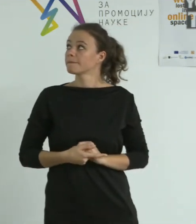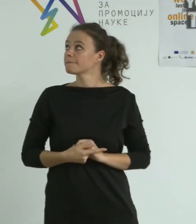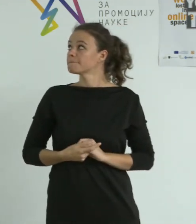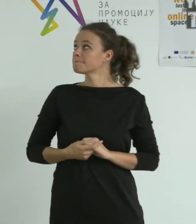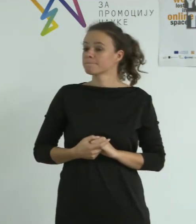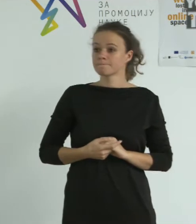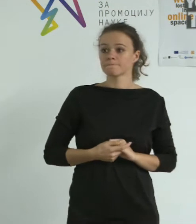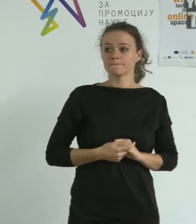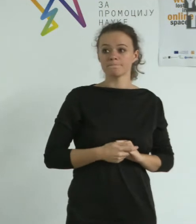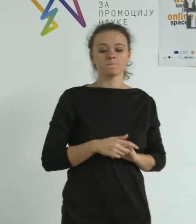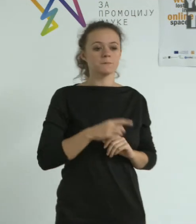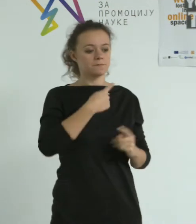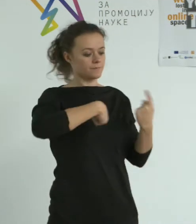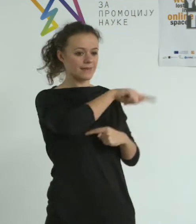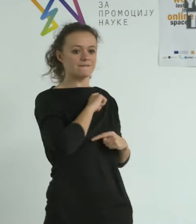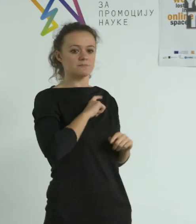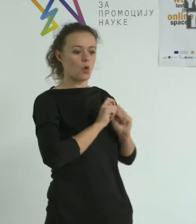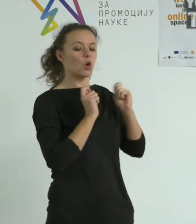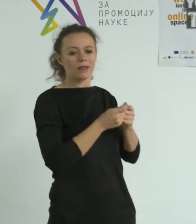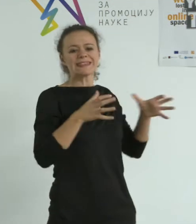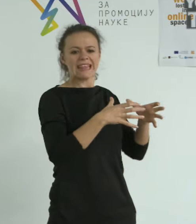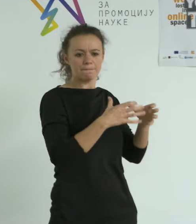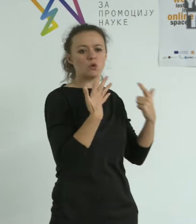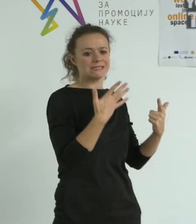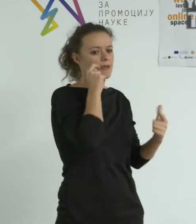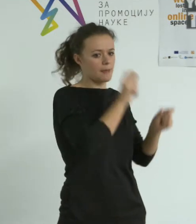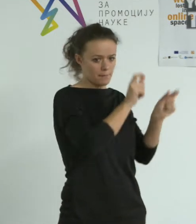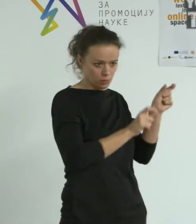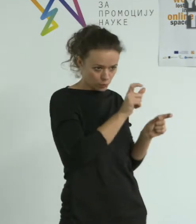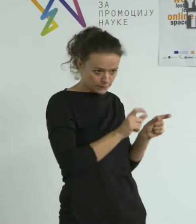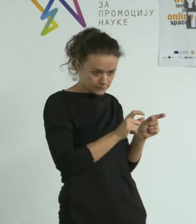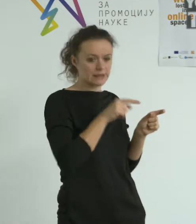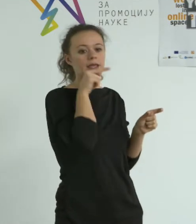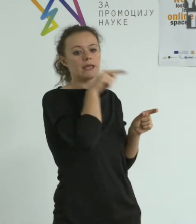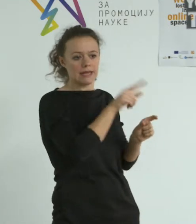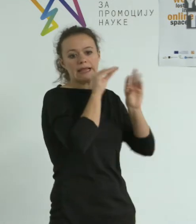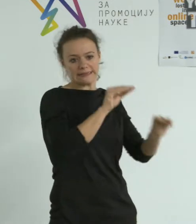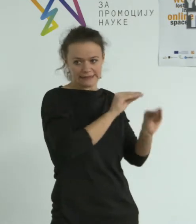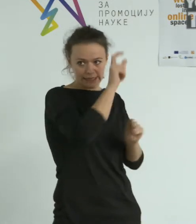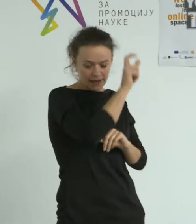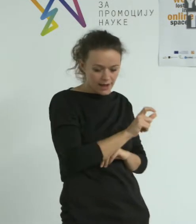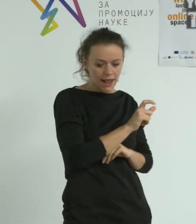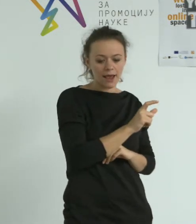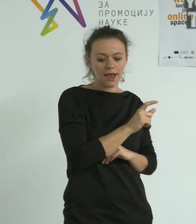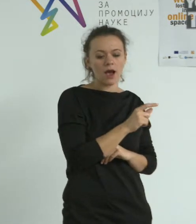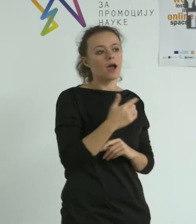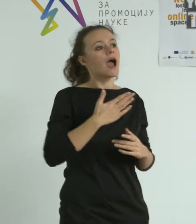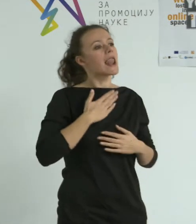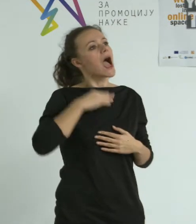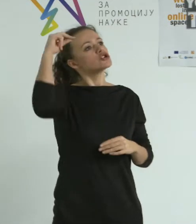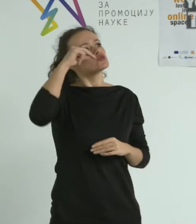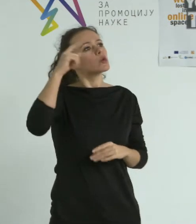Okay. We were a team of 7 people, I think, at the training. And the idea for our